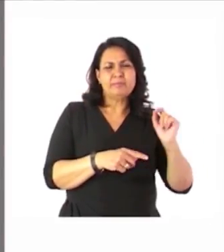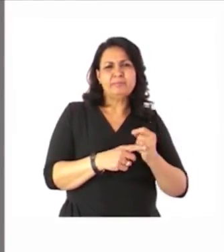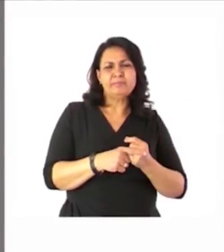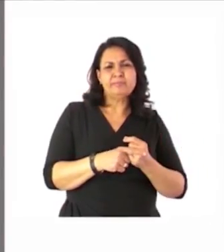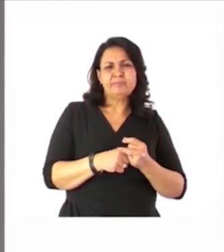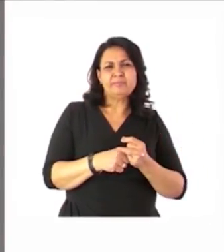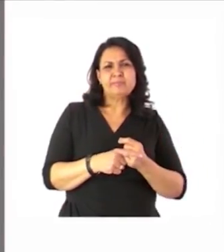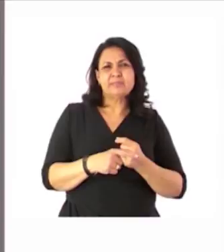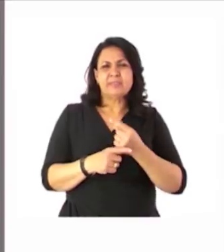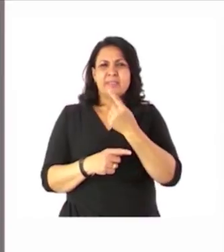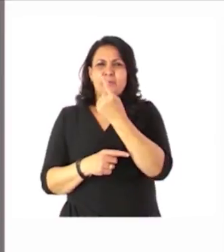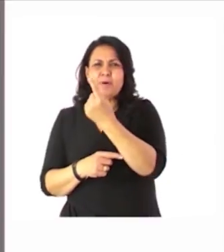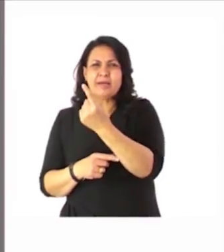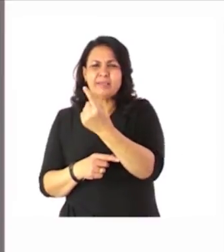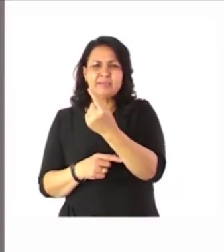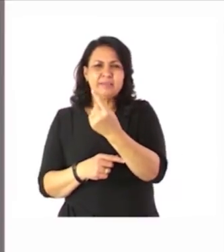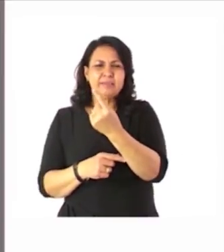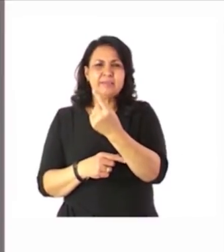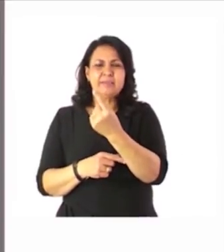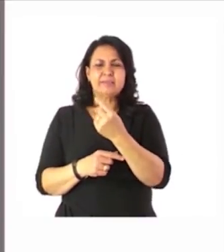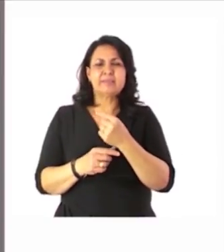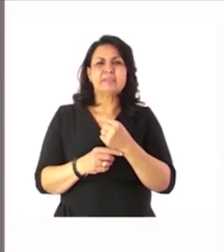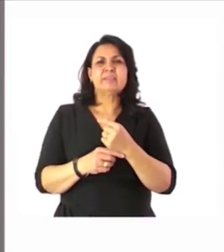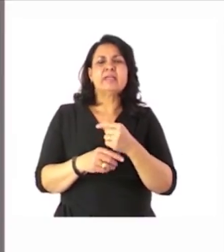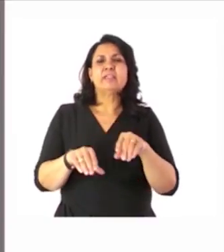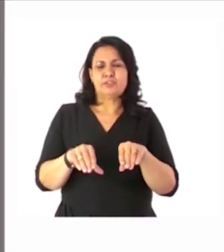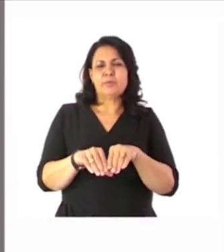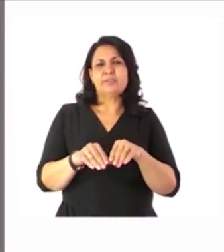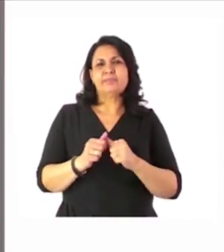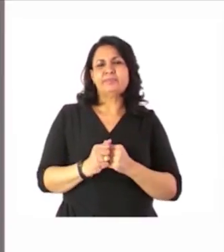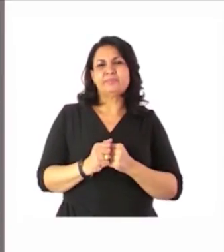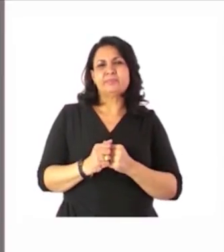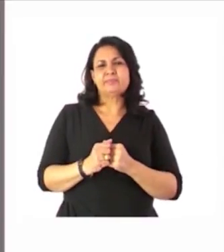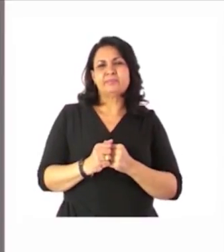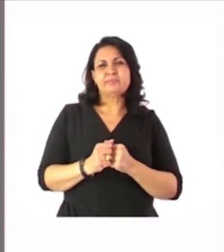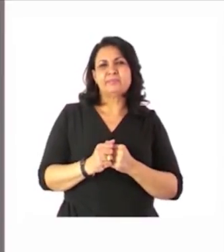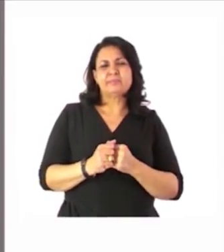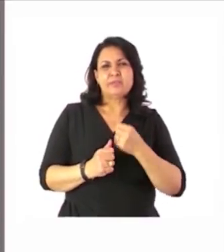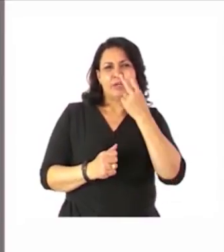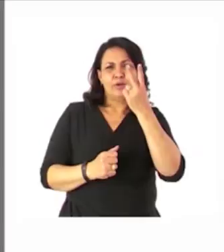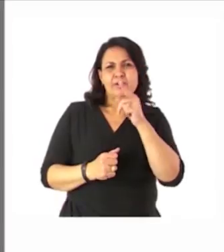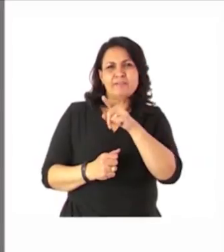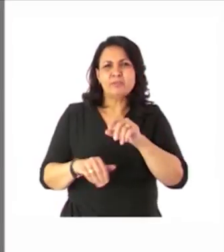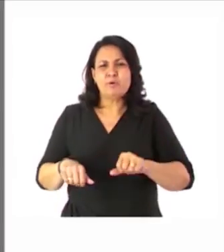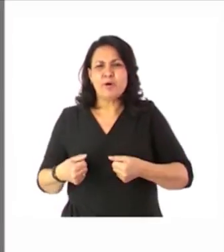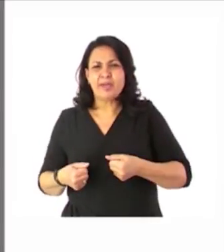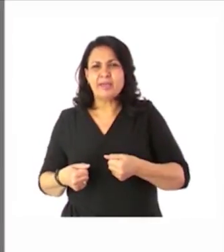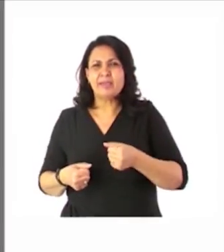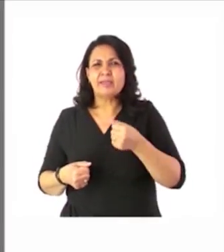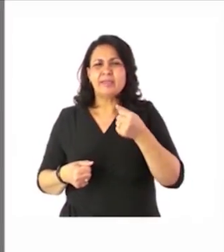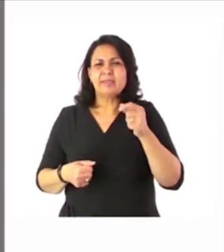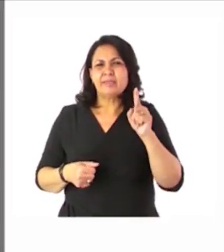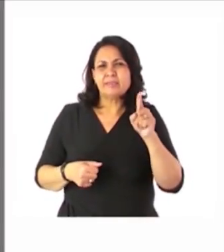in the one which is different so let's do this in this case look at the first boy and the second